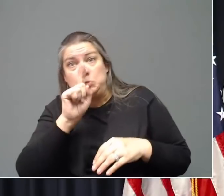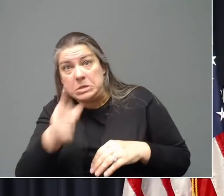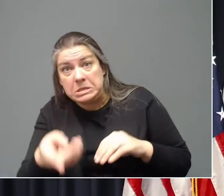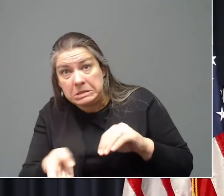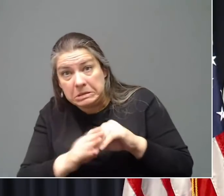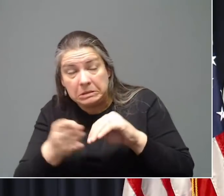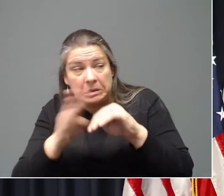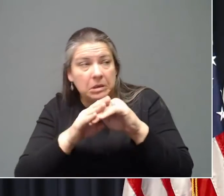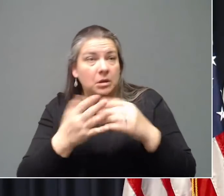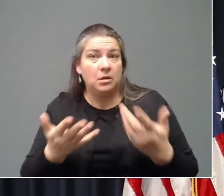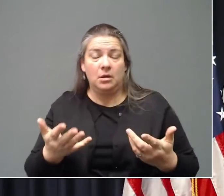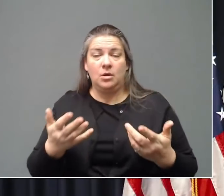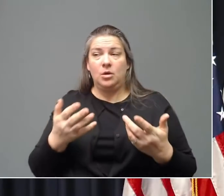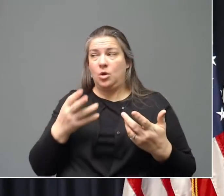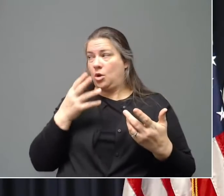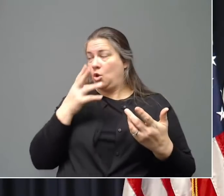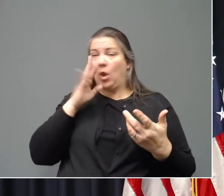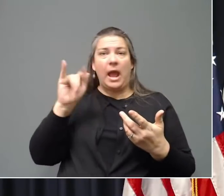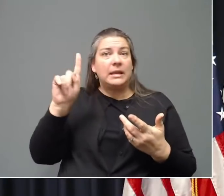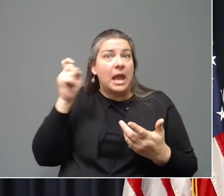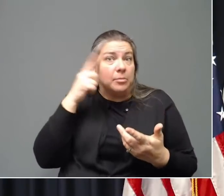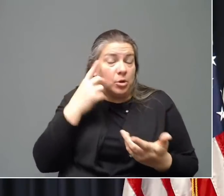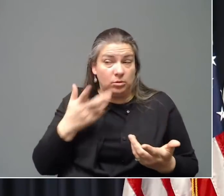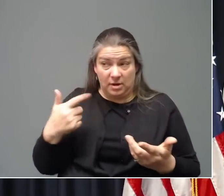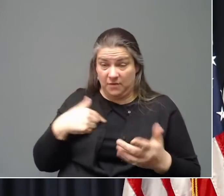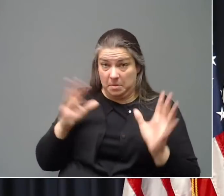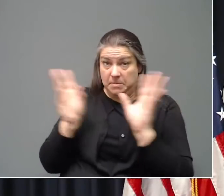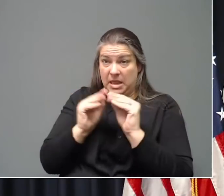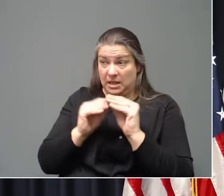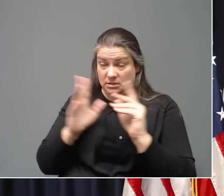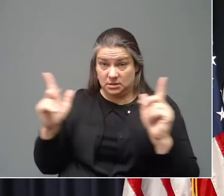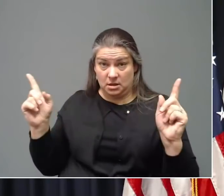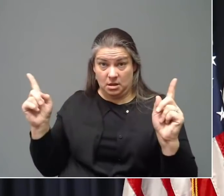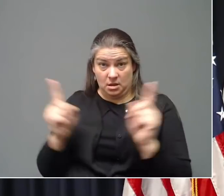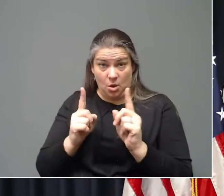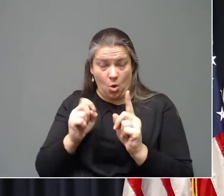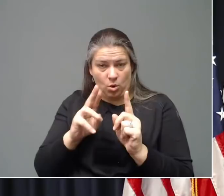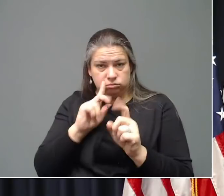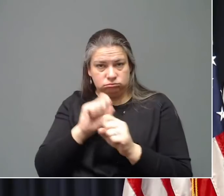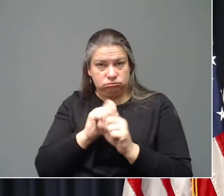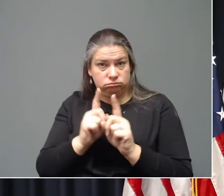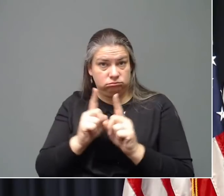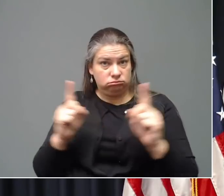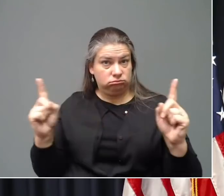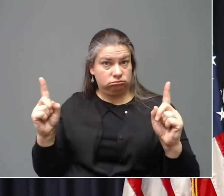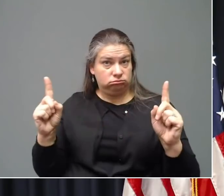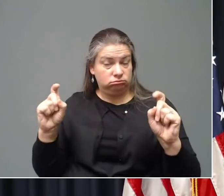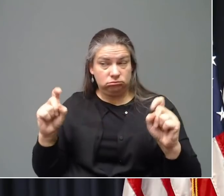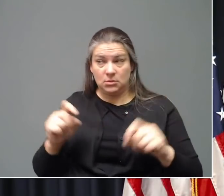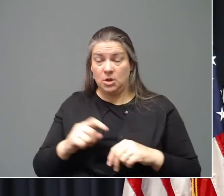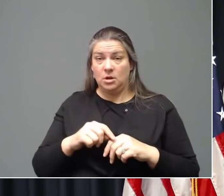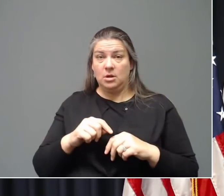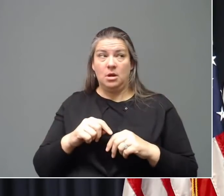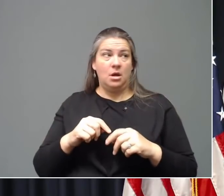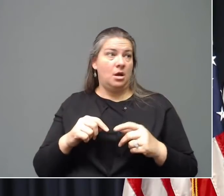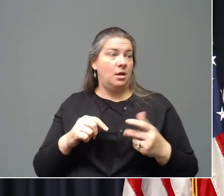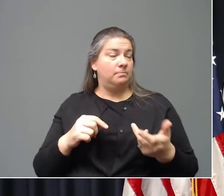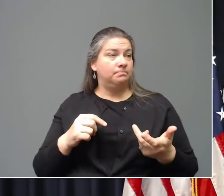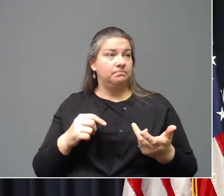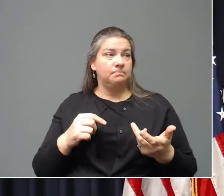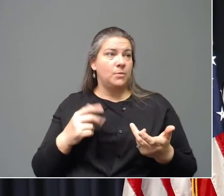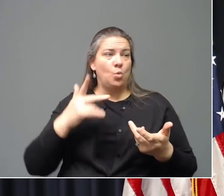or do they come close together? Are people watching and engaging in social distancing? What does it look